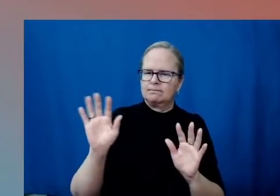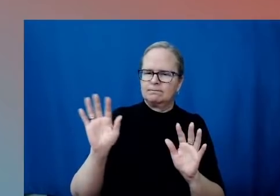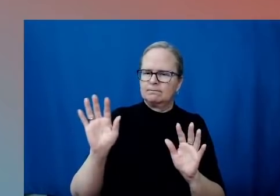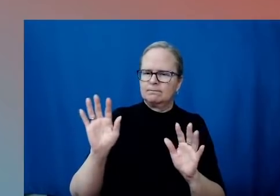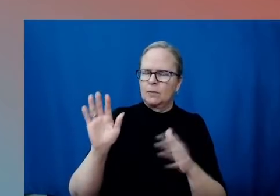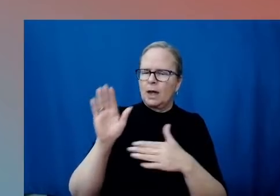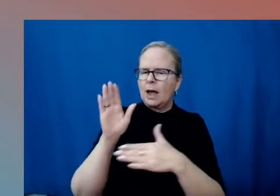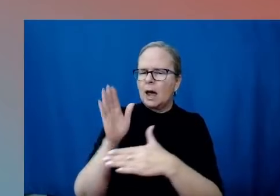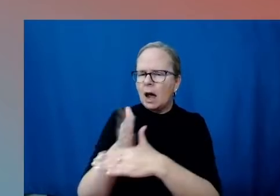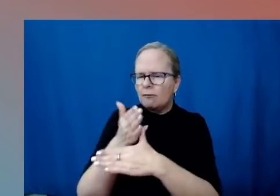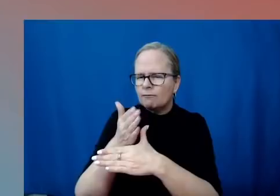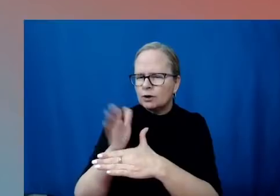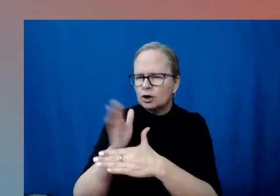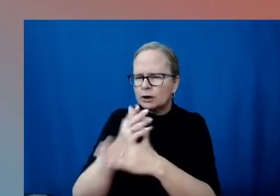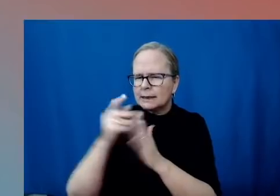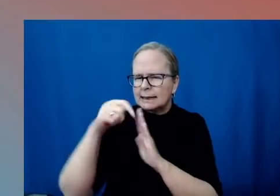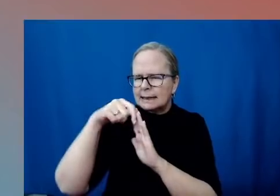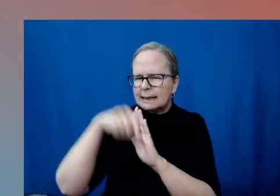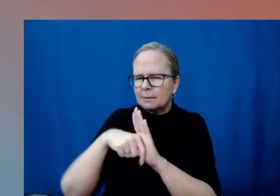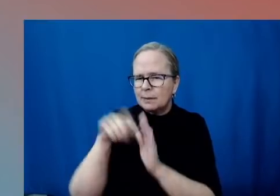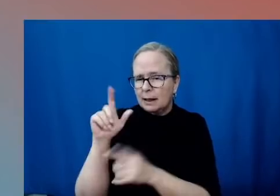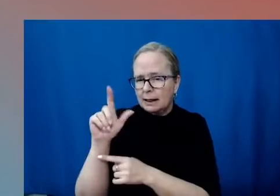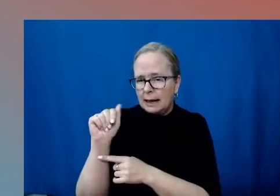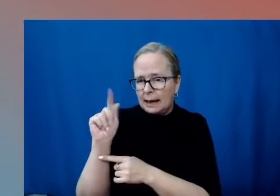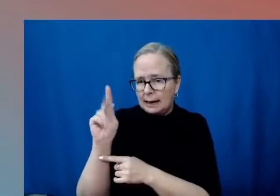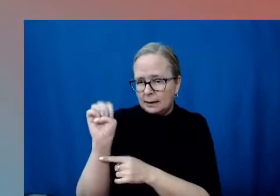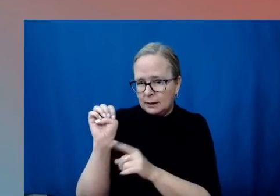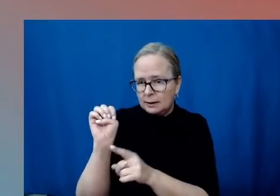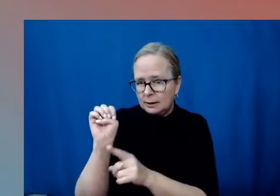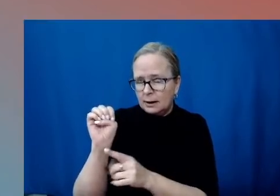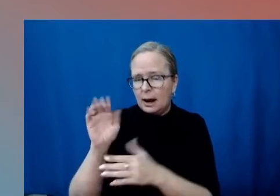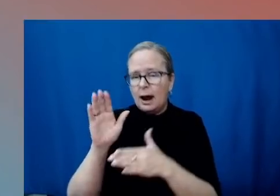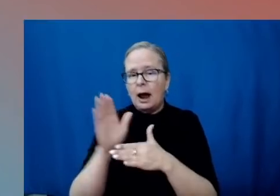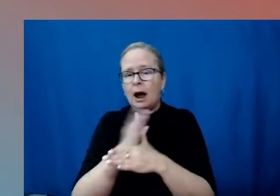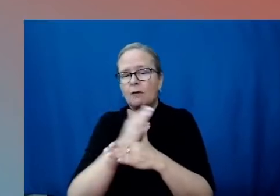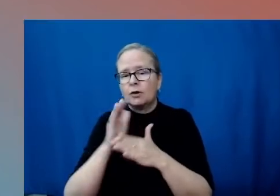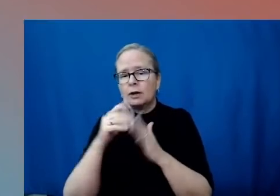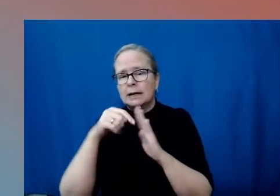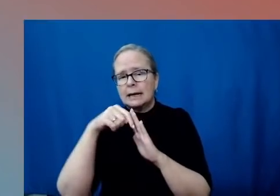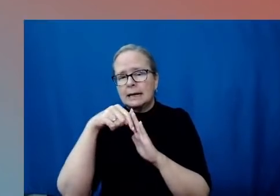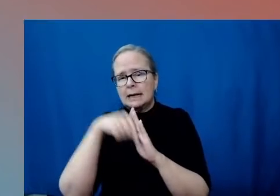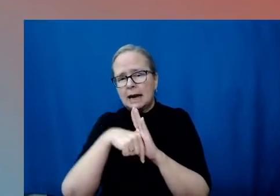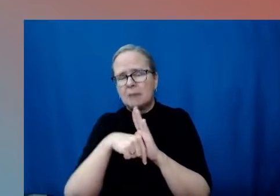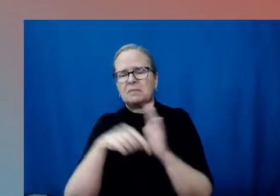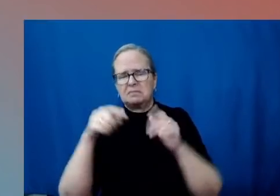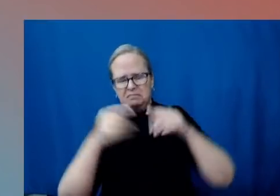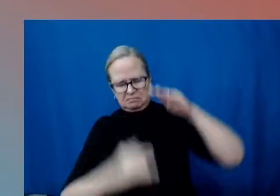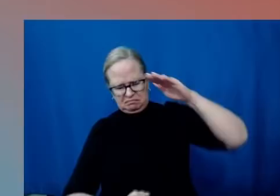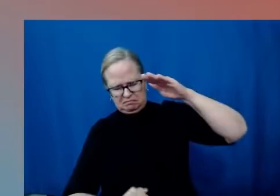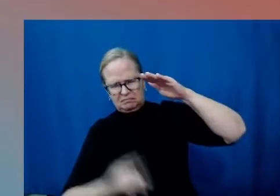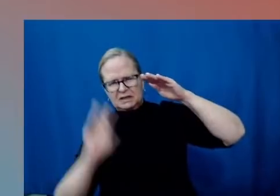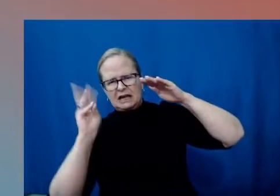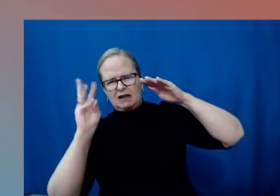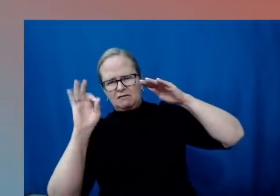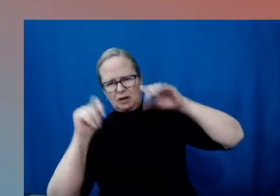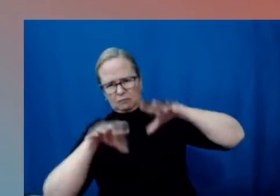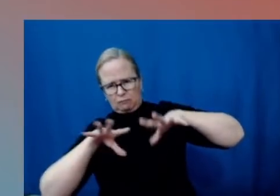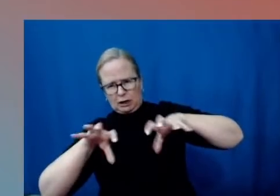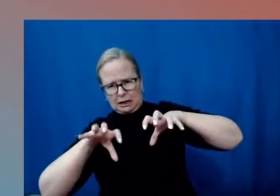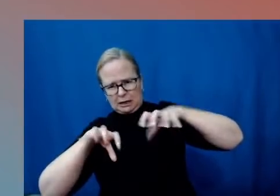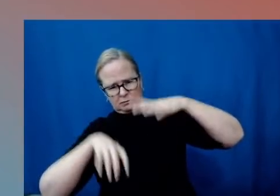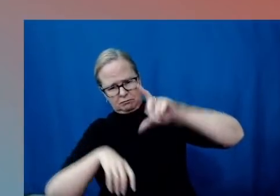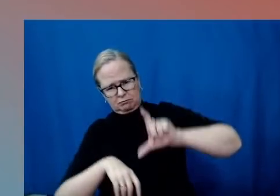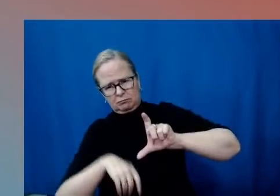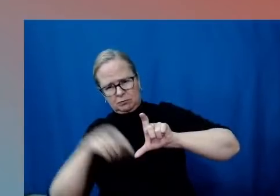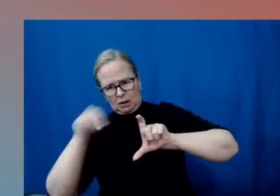because the average depth of a lake is say 6 feet, it doesn't mean you can walk across it. It could be 1 or 2 feet